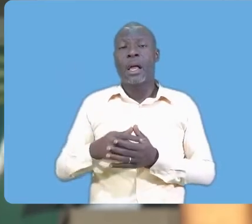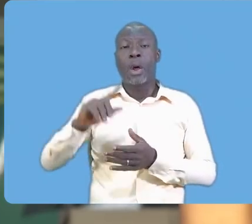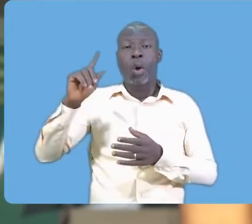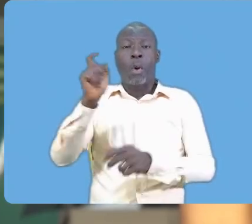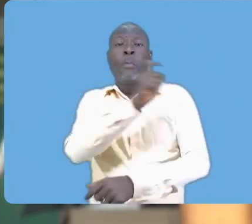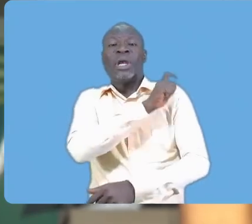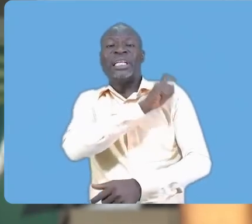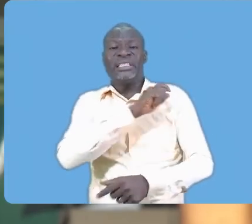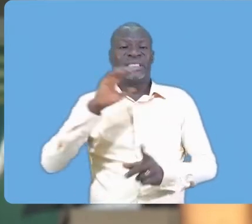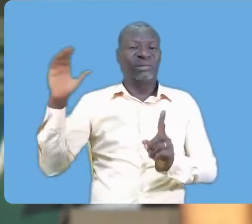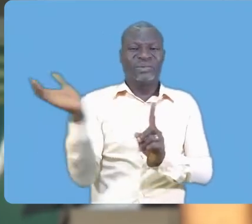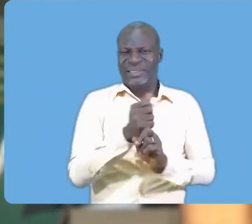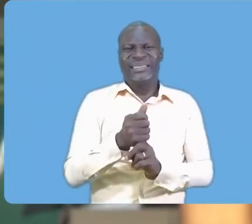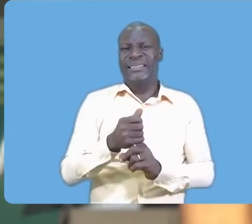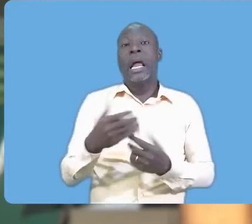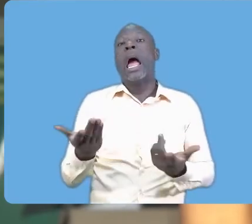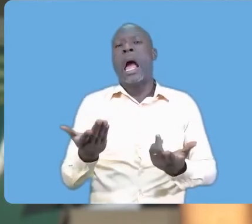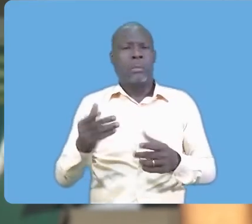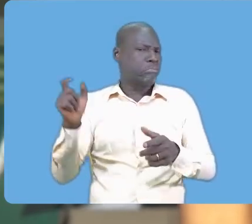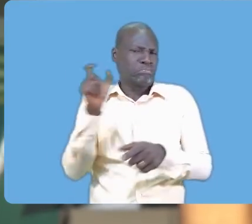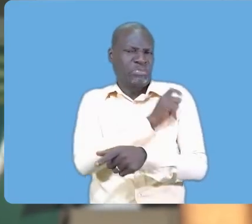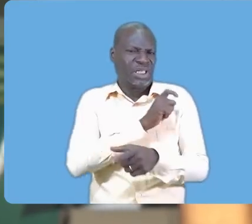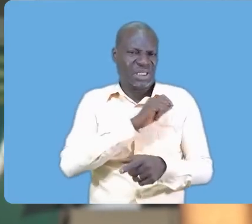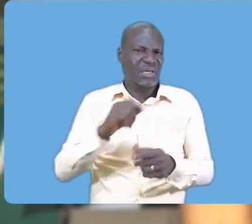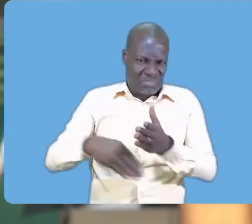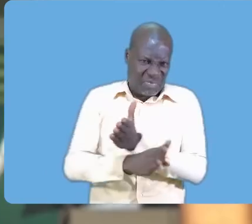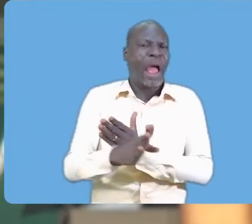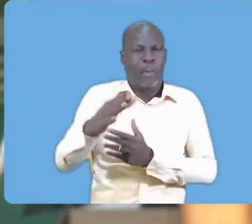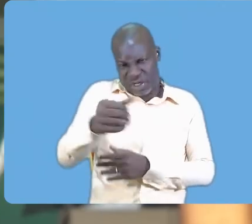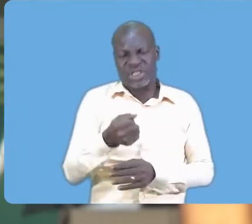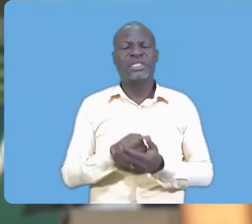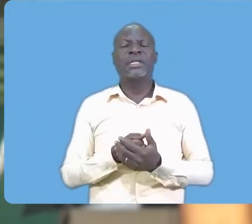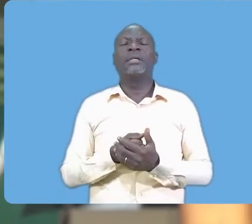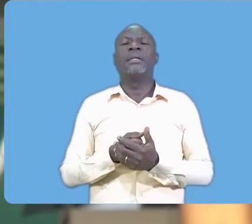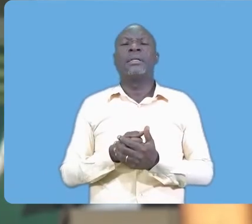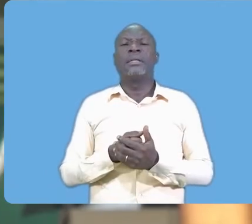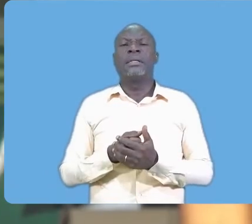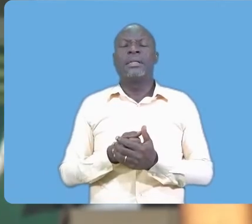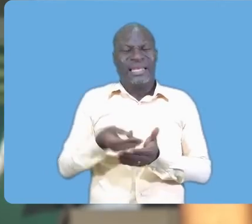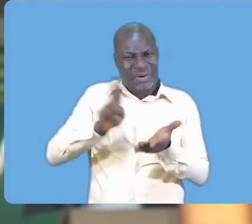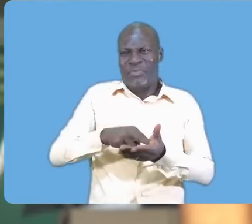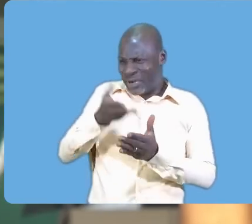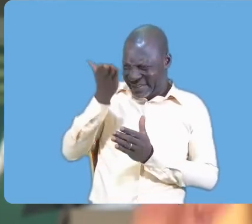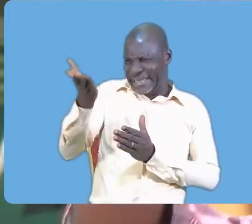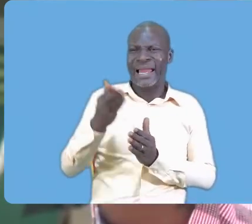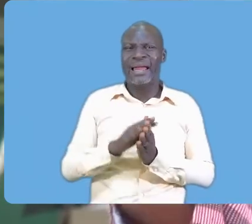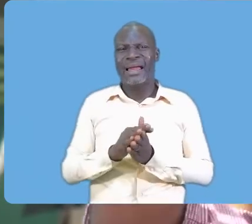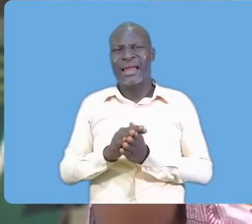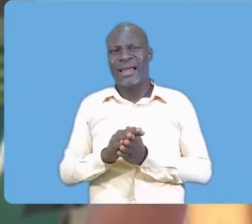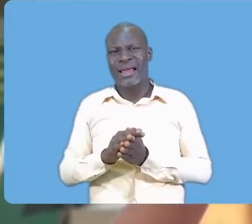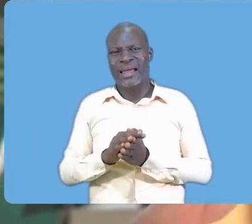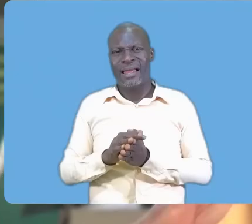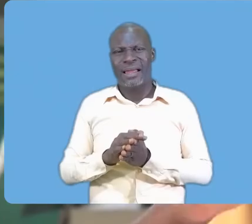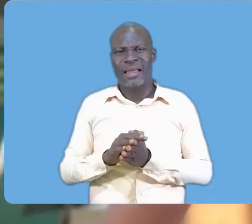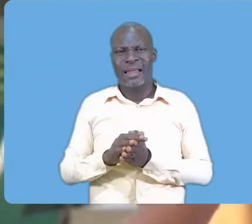bribe report no yente Ghana ha ne bae na me yakra chini yente me e bae ma ante omo ye ya